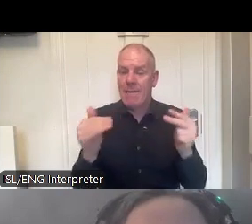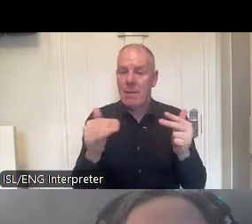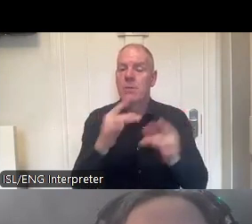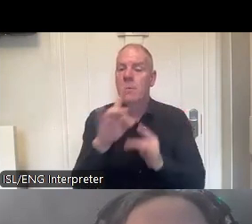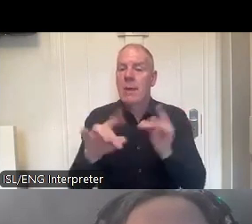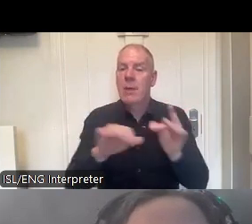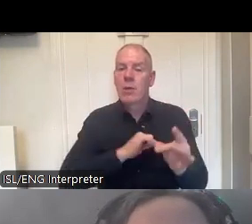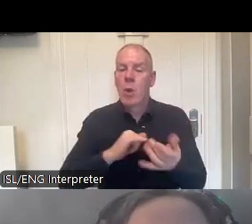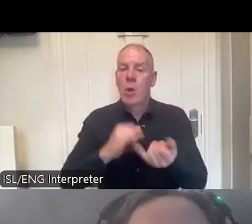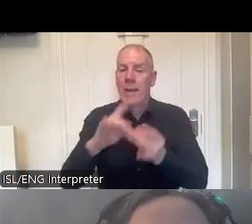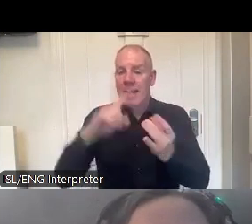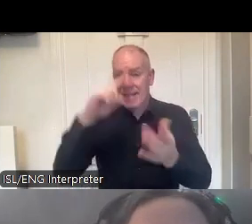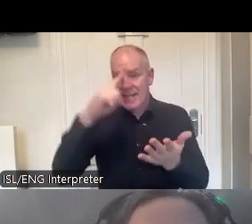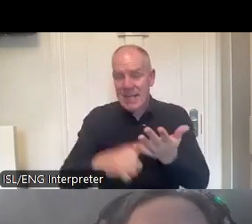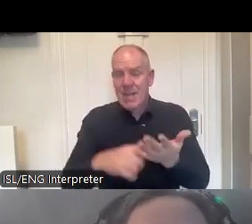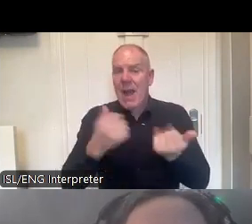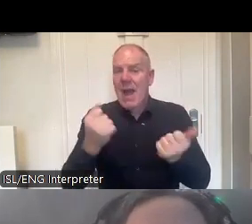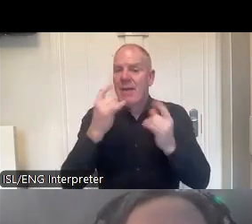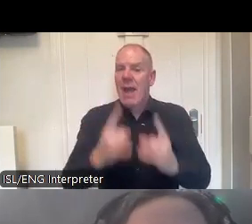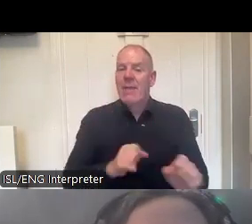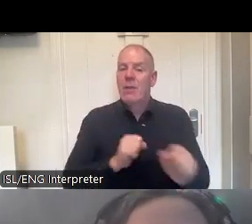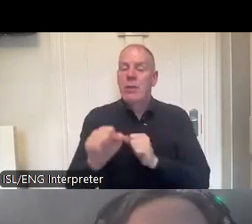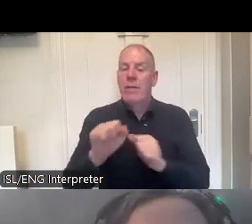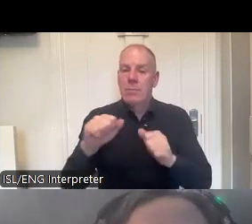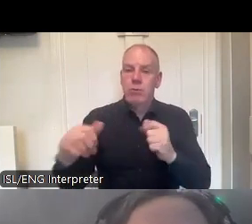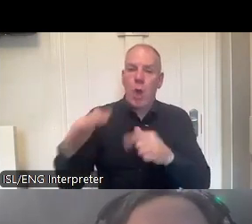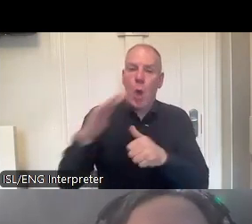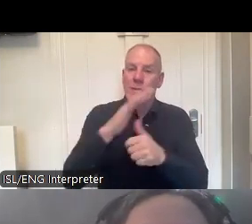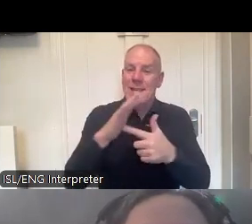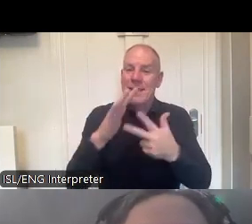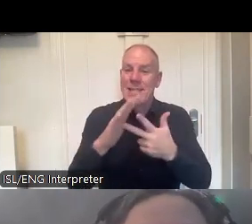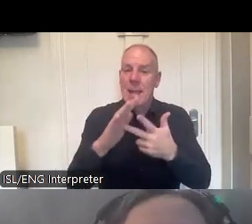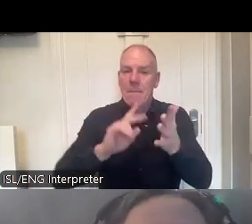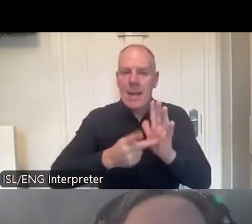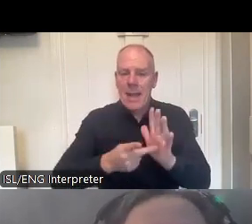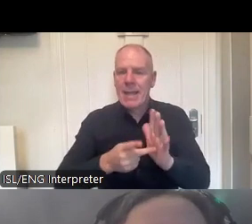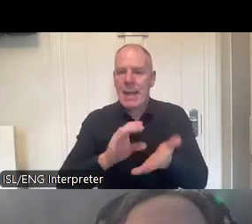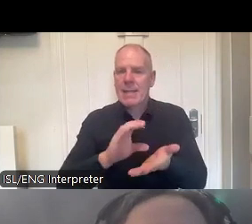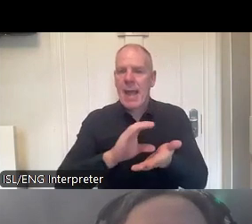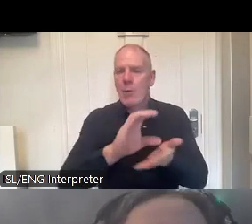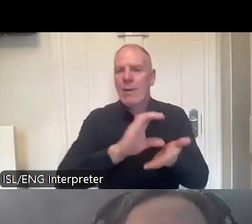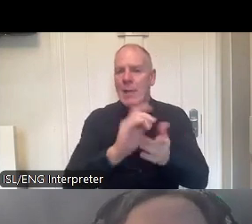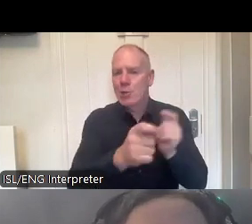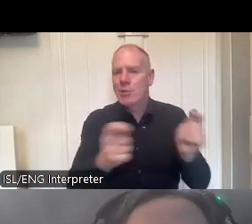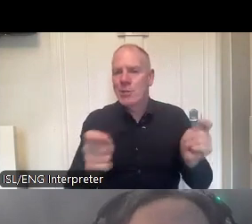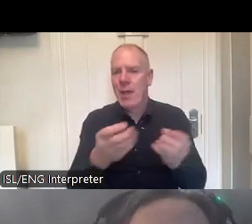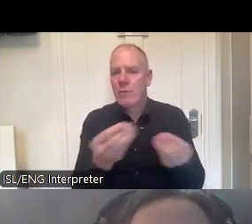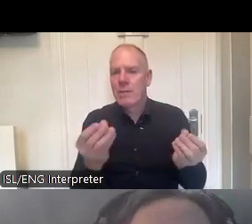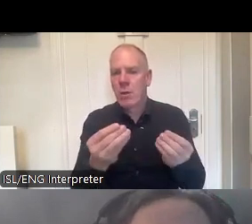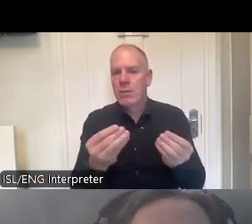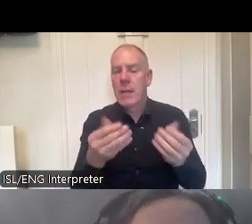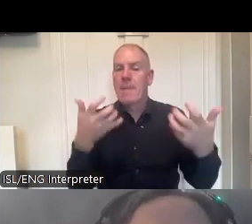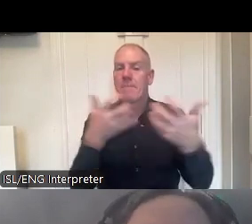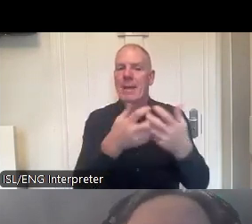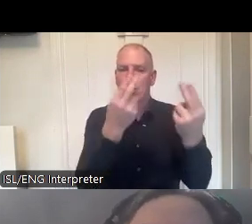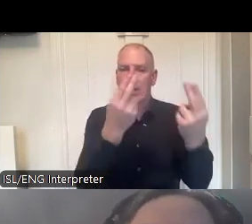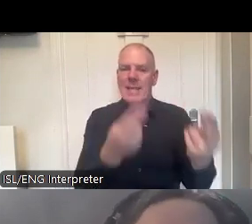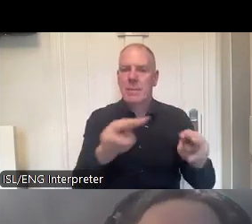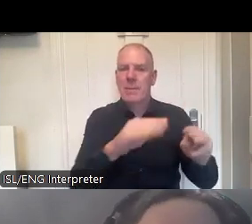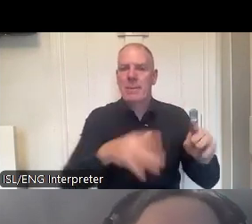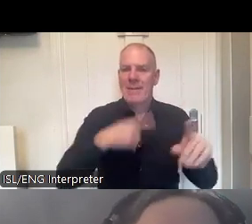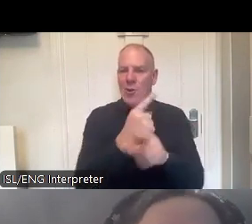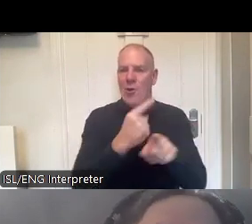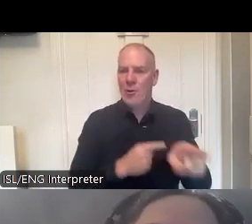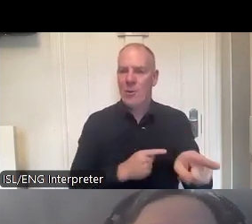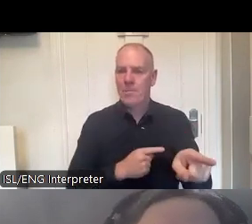service prioritisation, planning and resource allocation. And it's orientated to the needs of the population, as